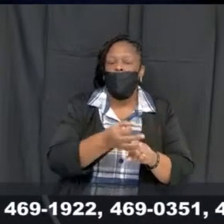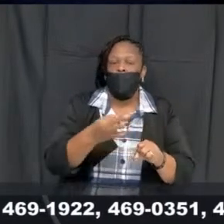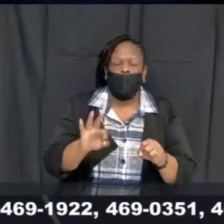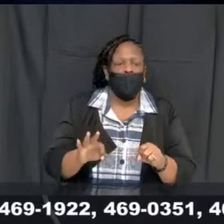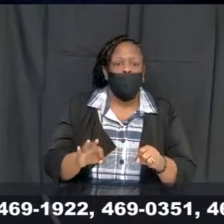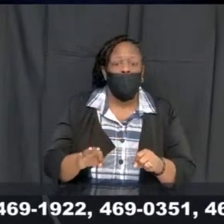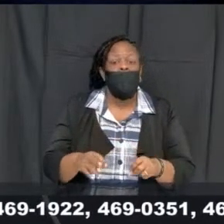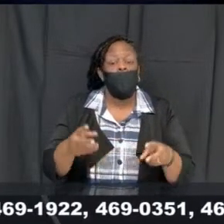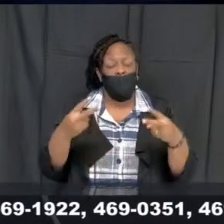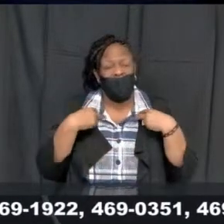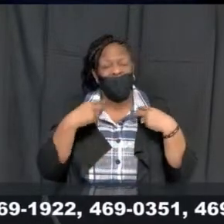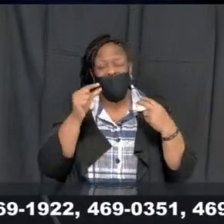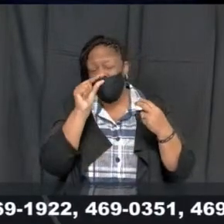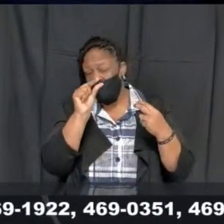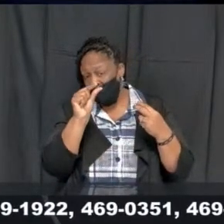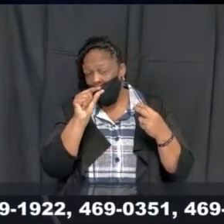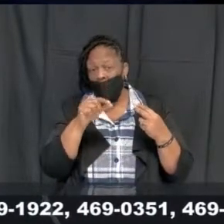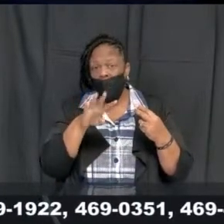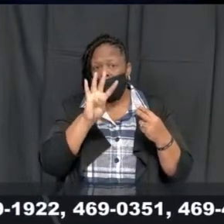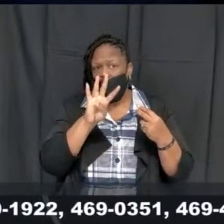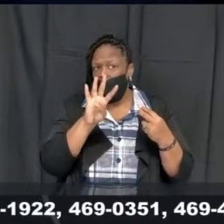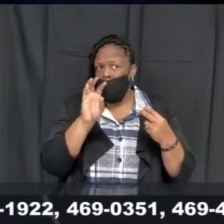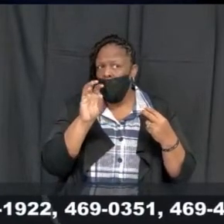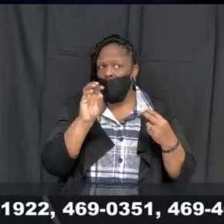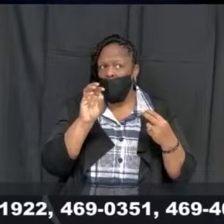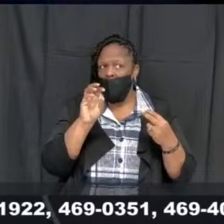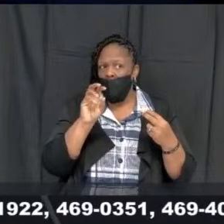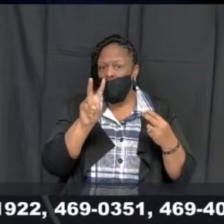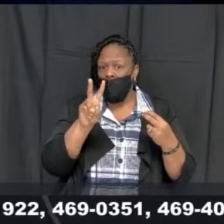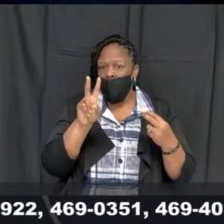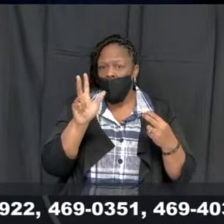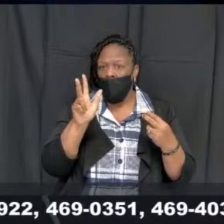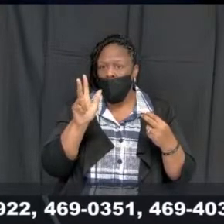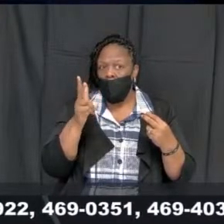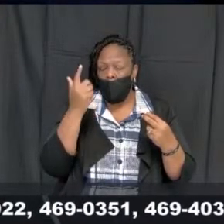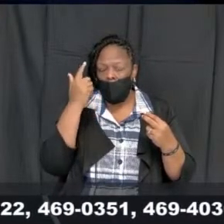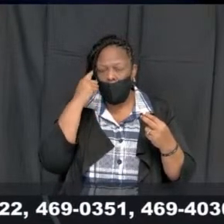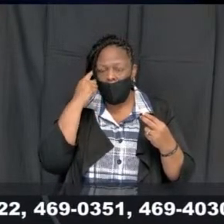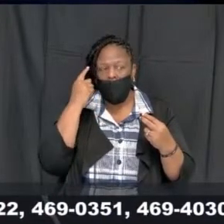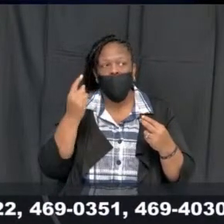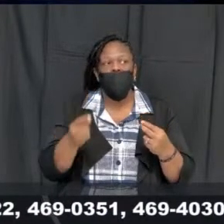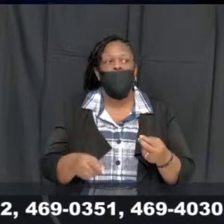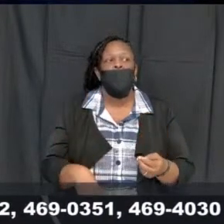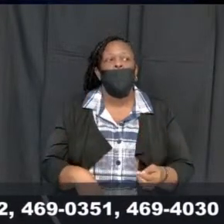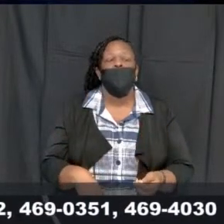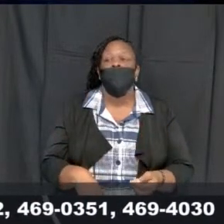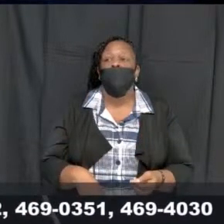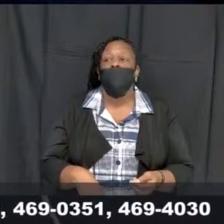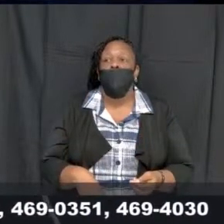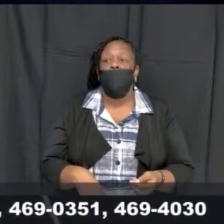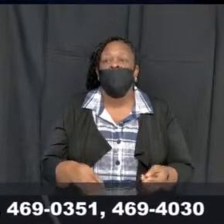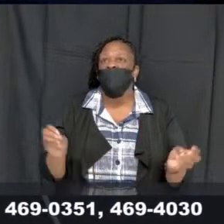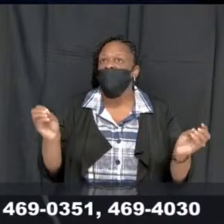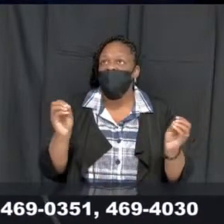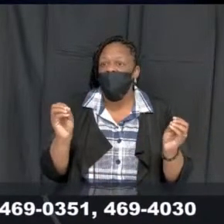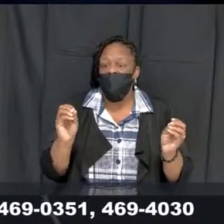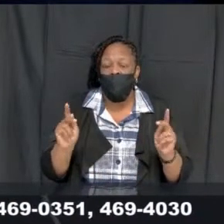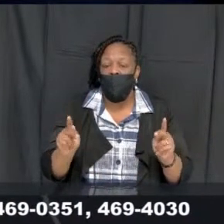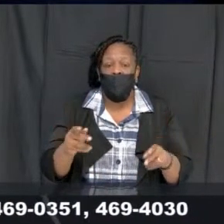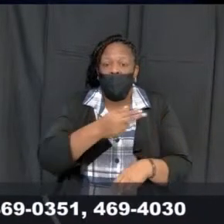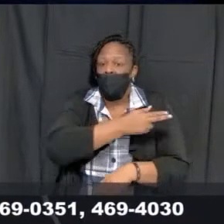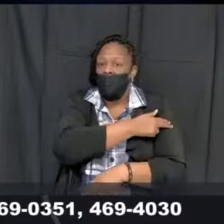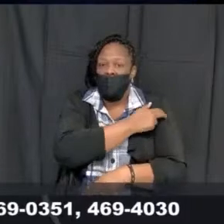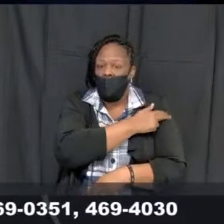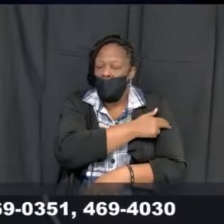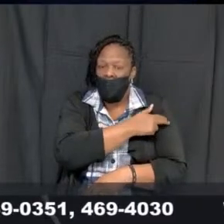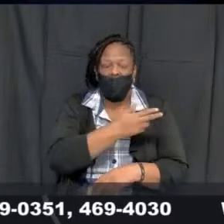had no deaths. Limited hospitalizations, and so I think it's important that we stay